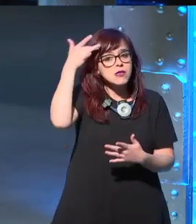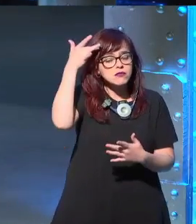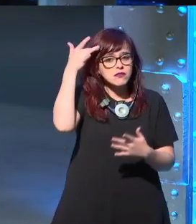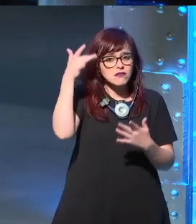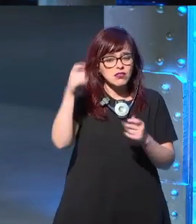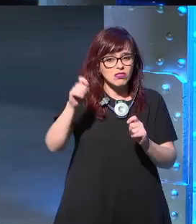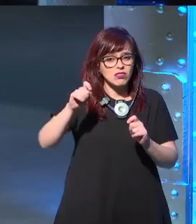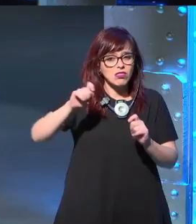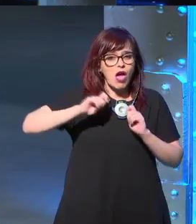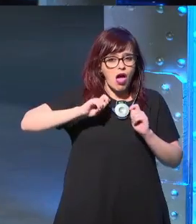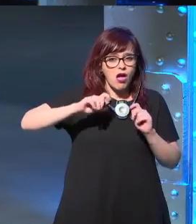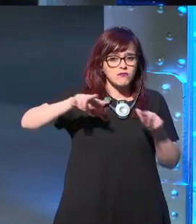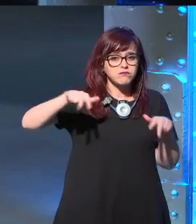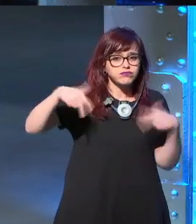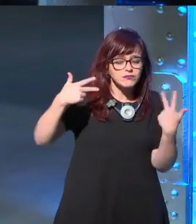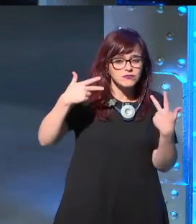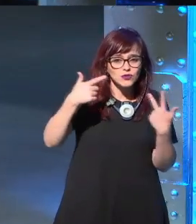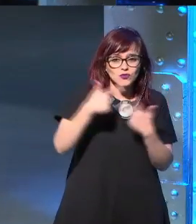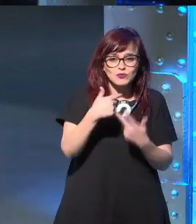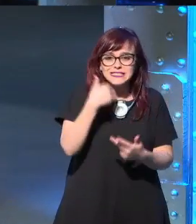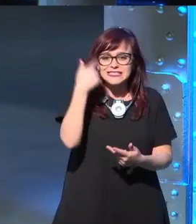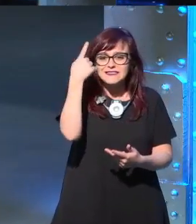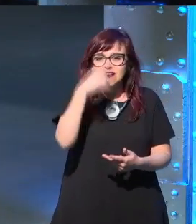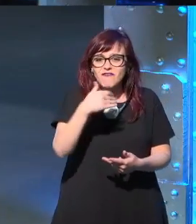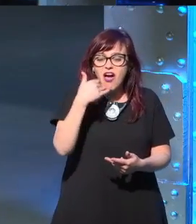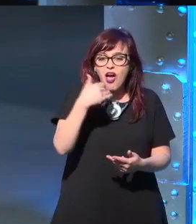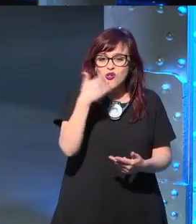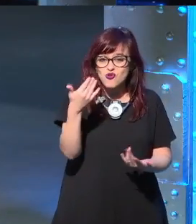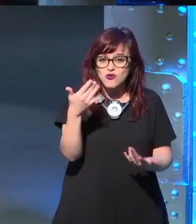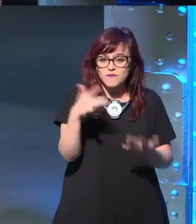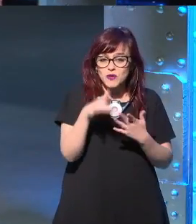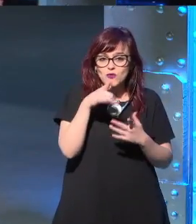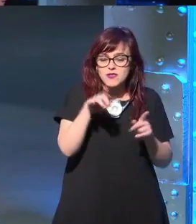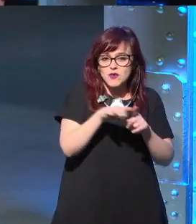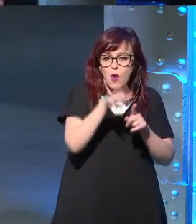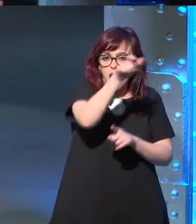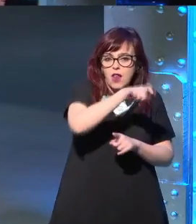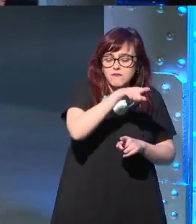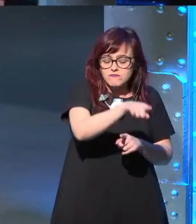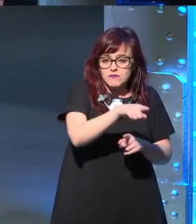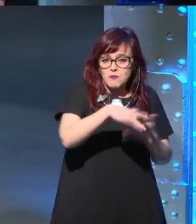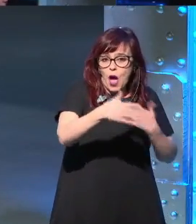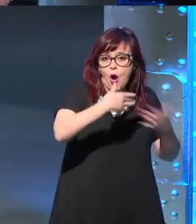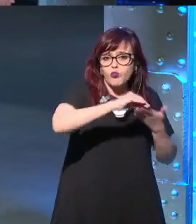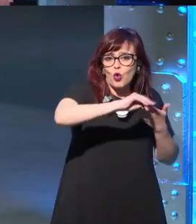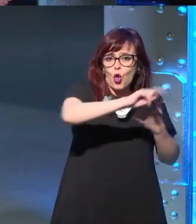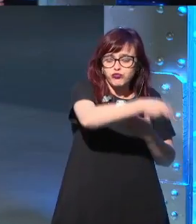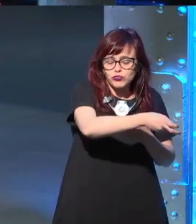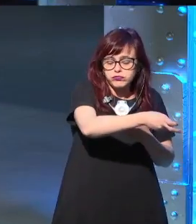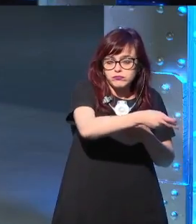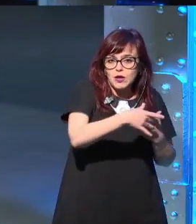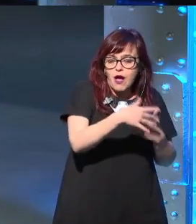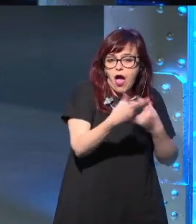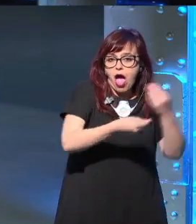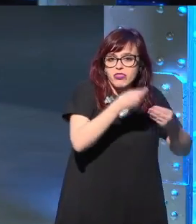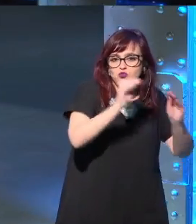that previous writers had not fully done, which is connect his daily interest in art and engineering and